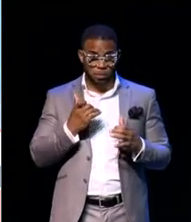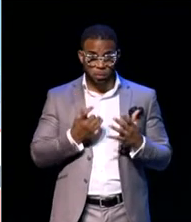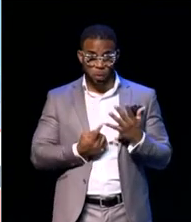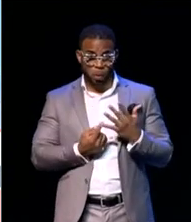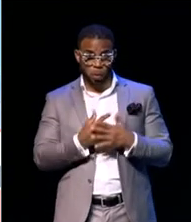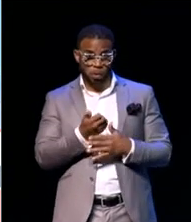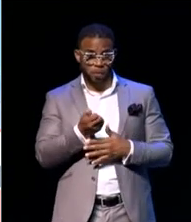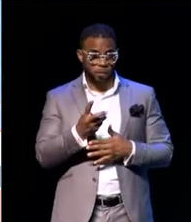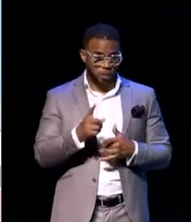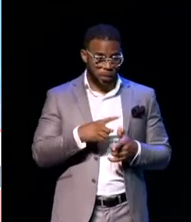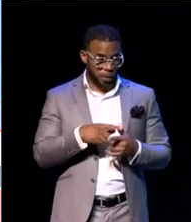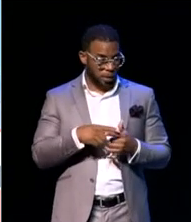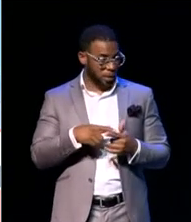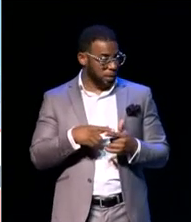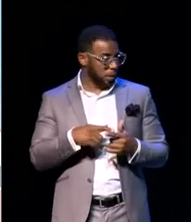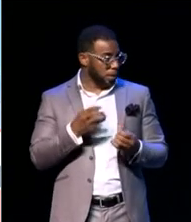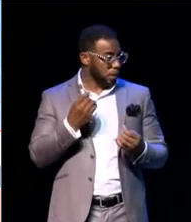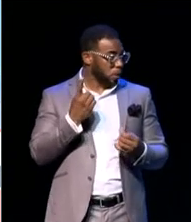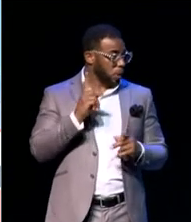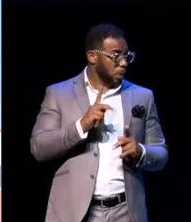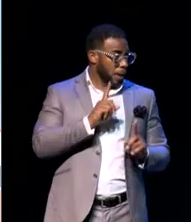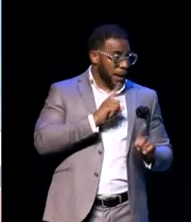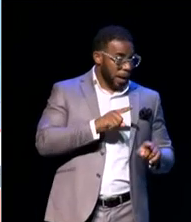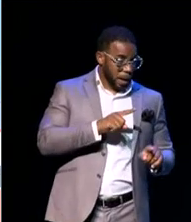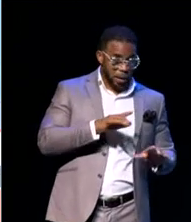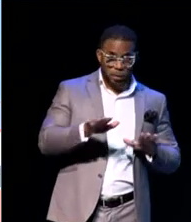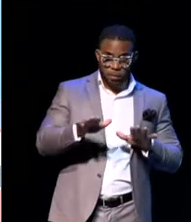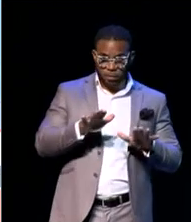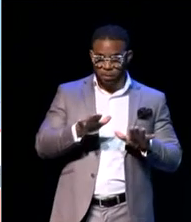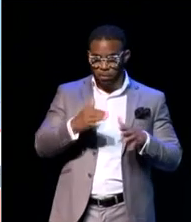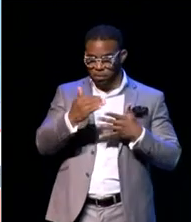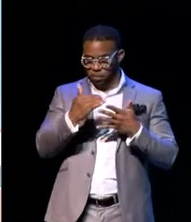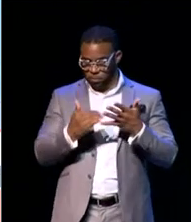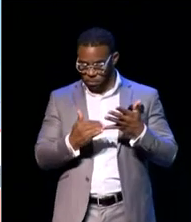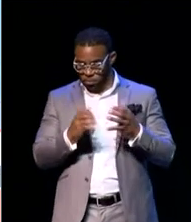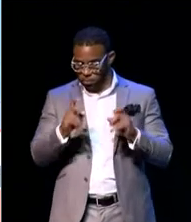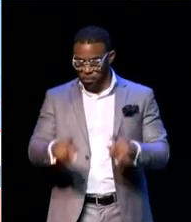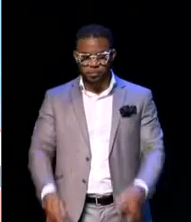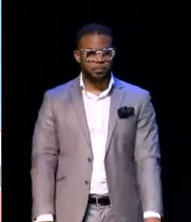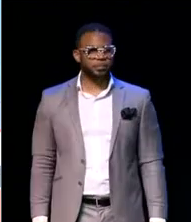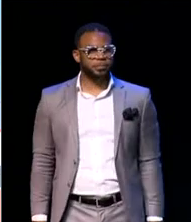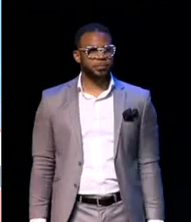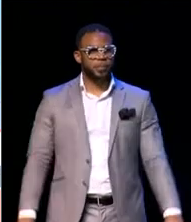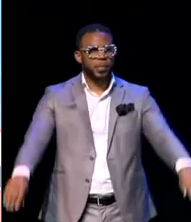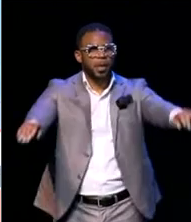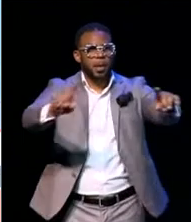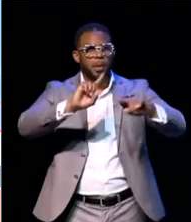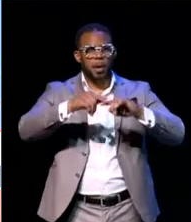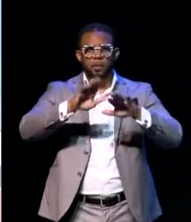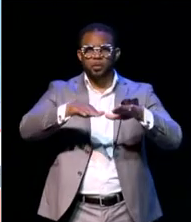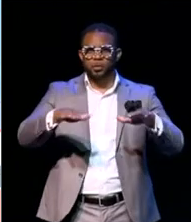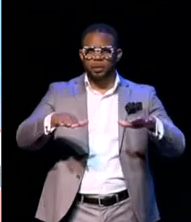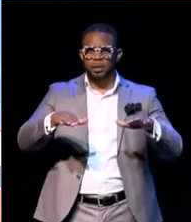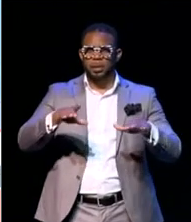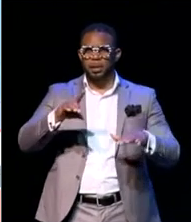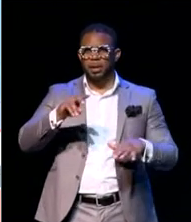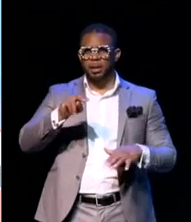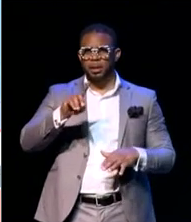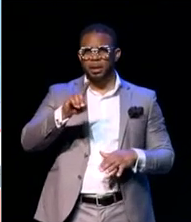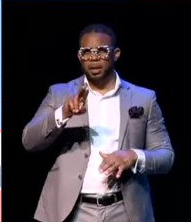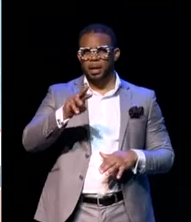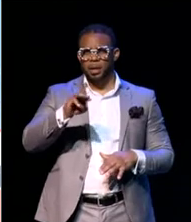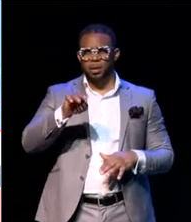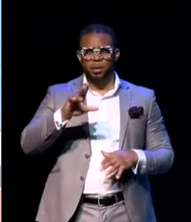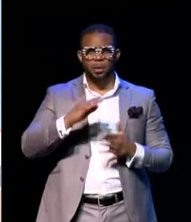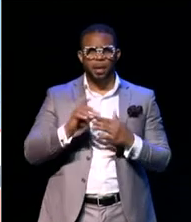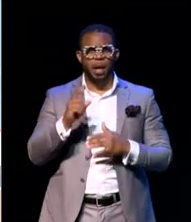through a couple, and then if I can get just one person to answer, and then we might be able to get them all done. But speaking of children, Dr. Newman, someone